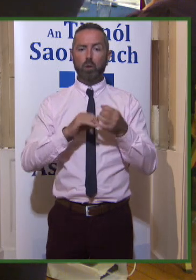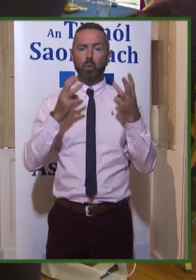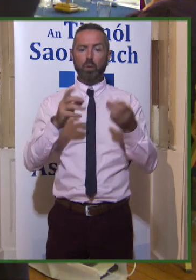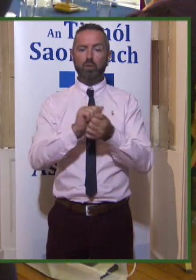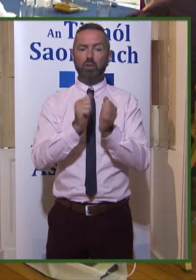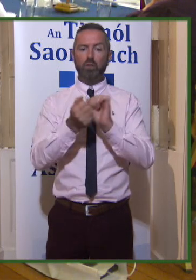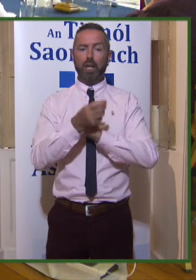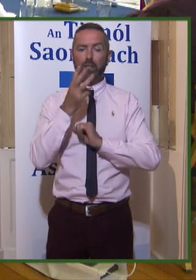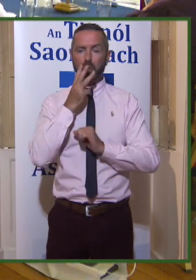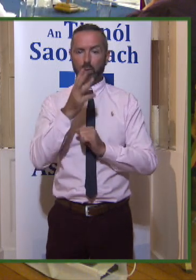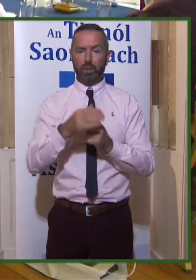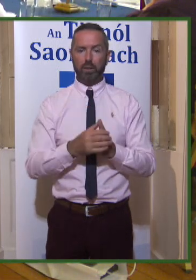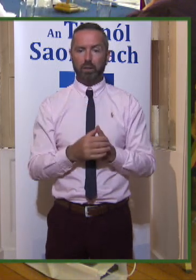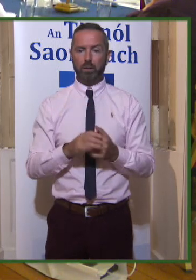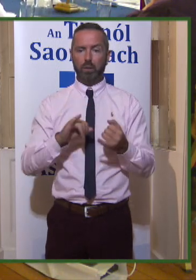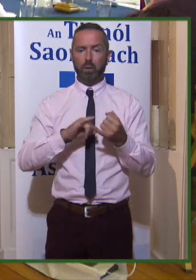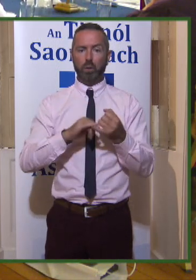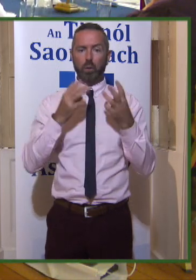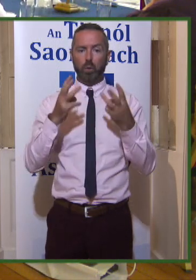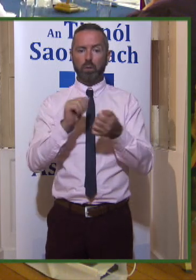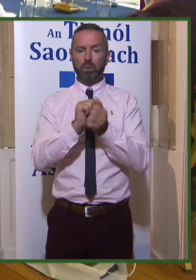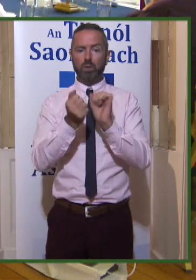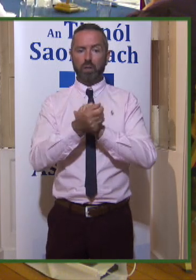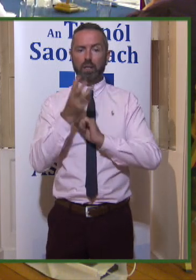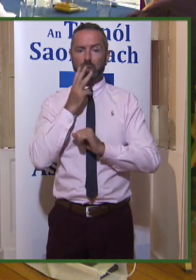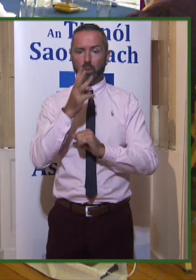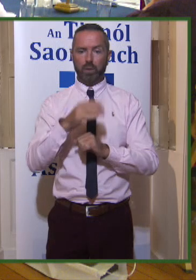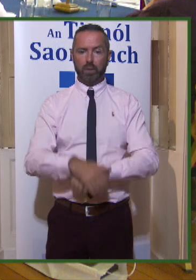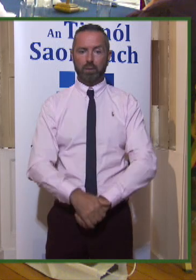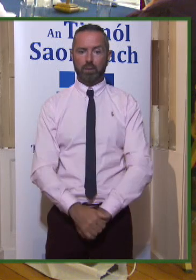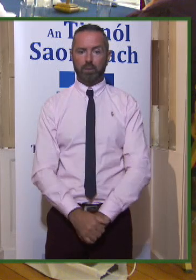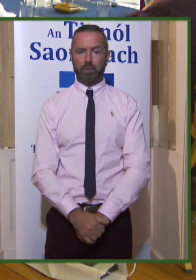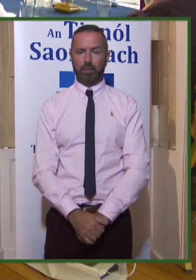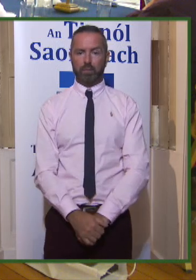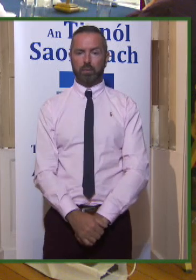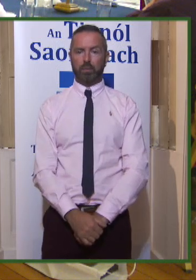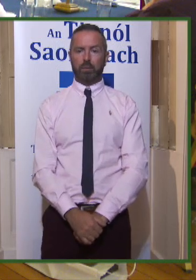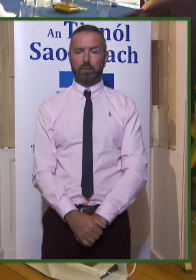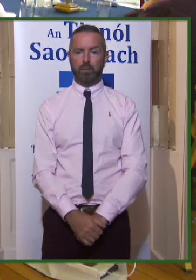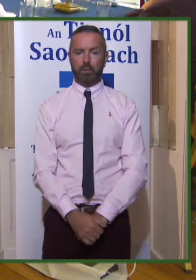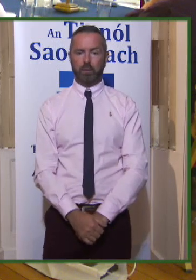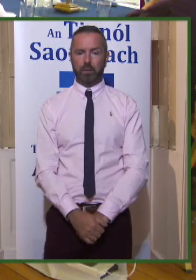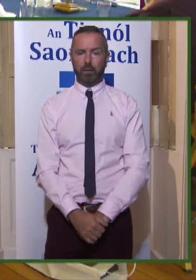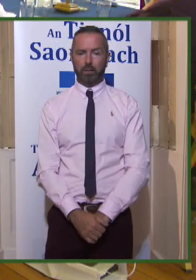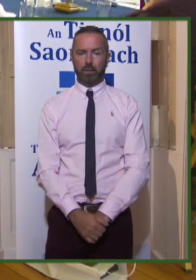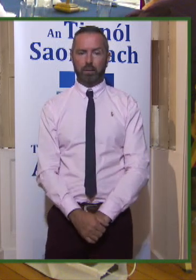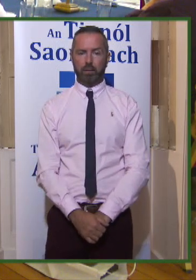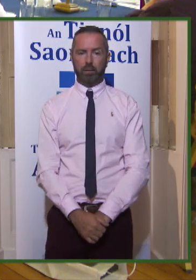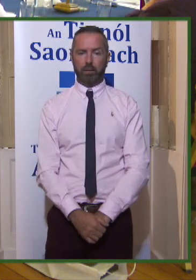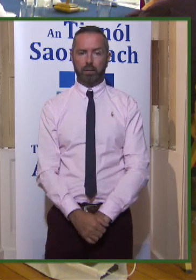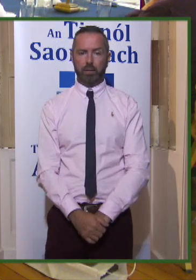option of full-time? Who wants to vote for that amendment? Okay, that's a bit clearer. 1, 2, 3, 4.